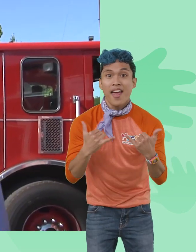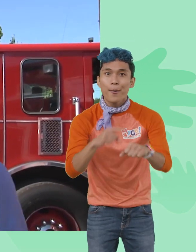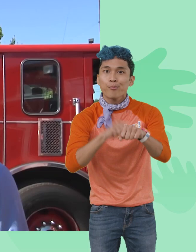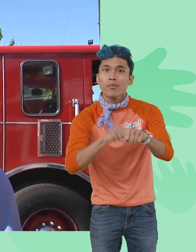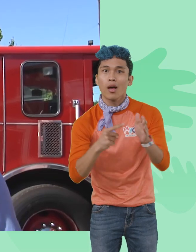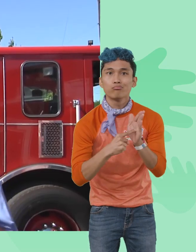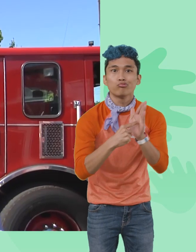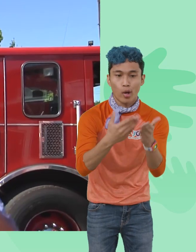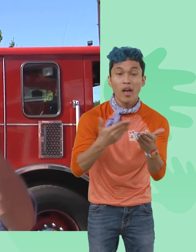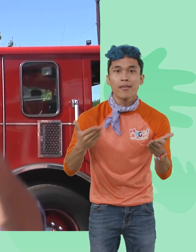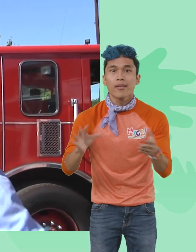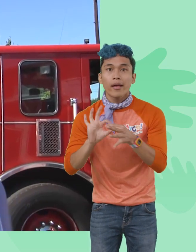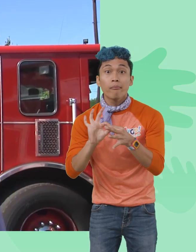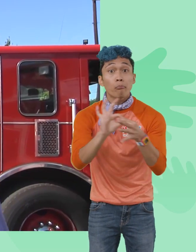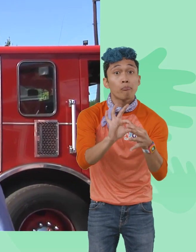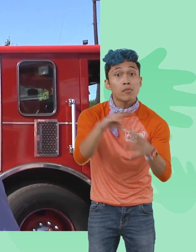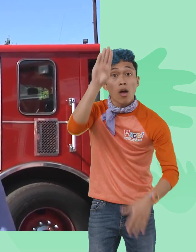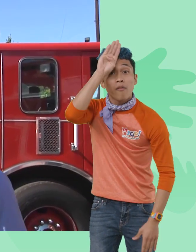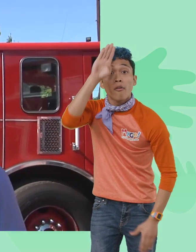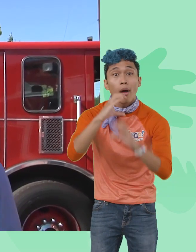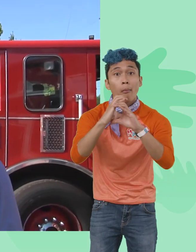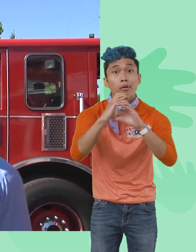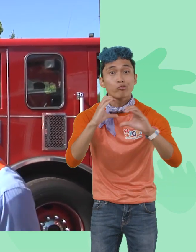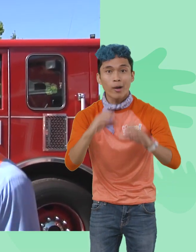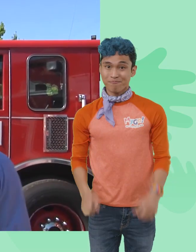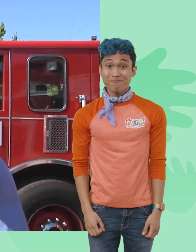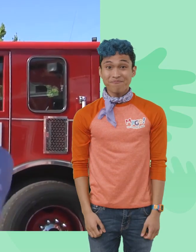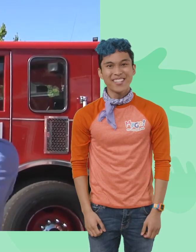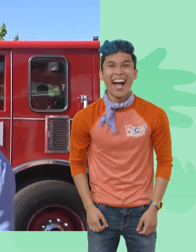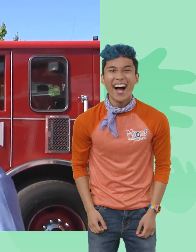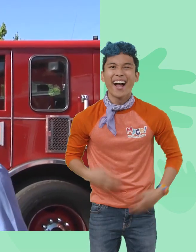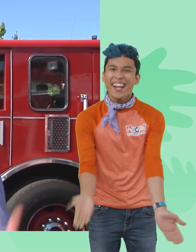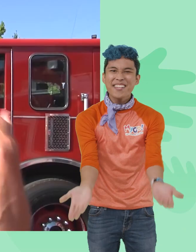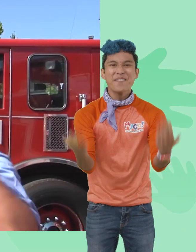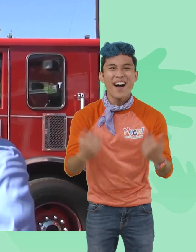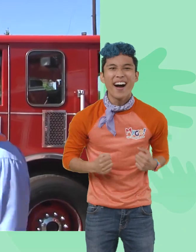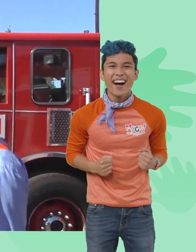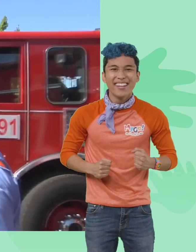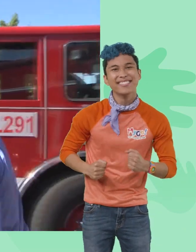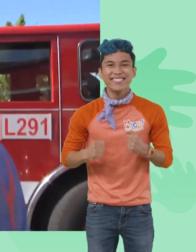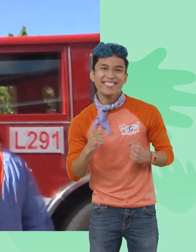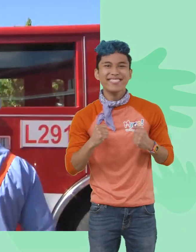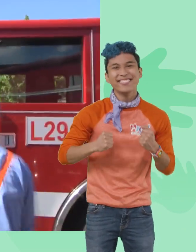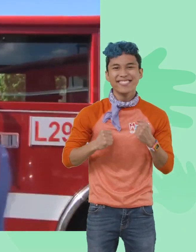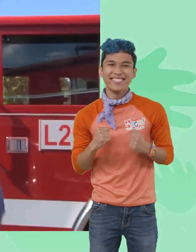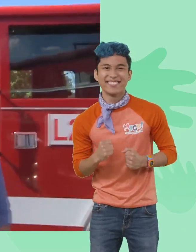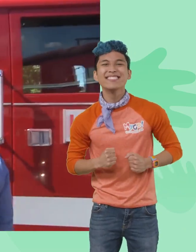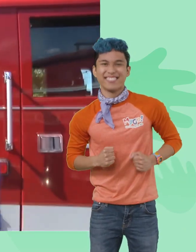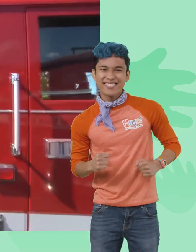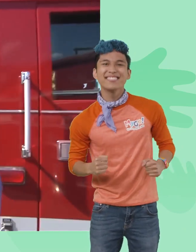Now it's about time for me to show you some of the tools and gadgets on a fire truck. Let's go.